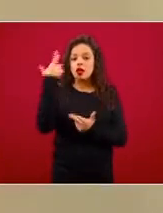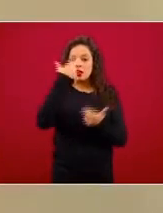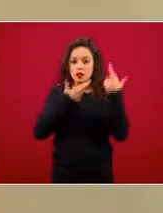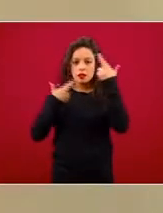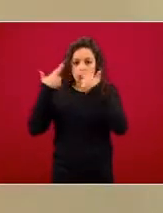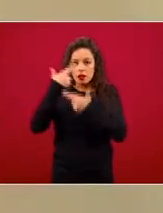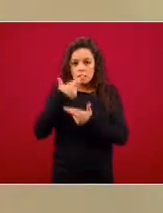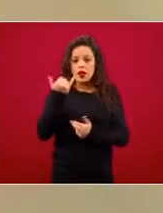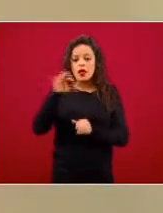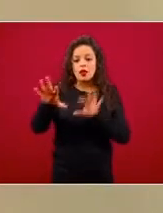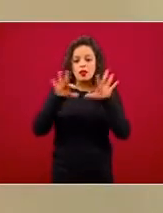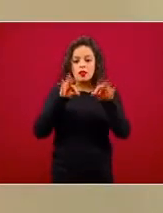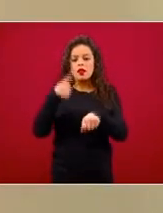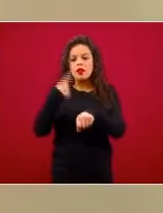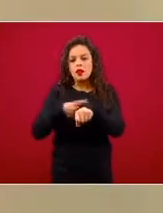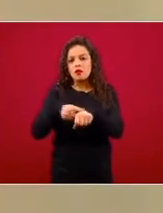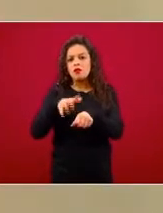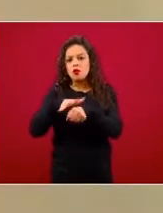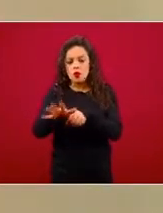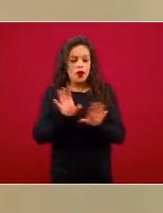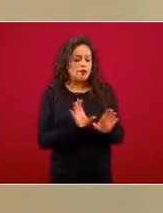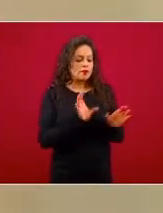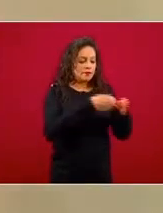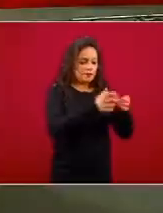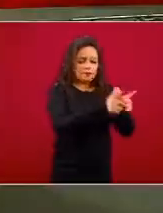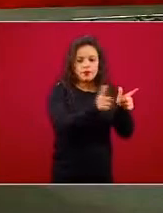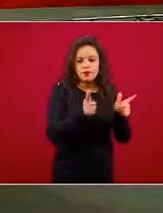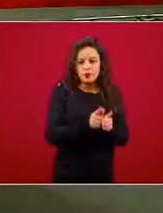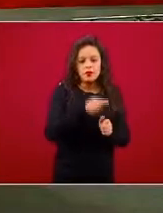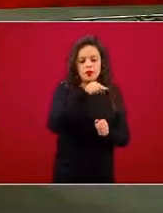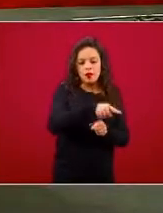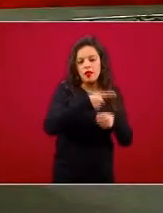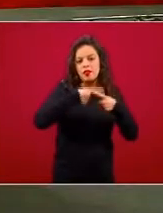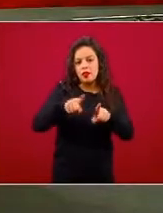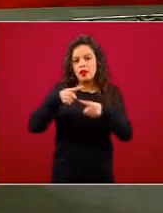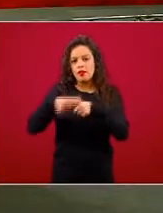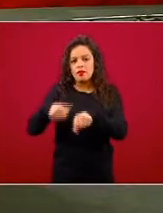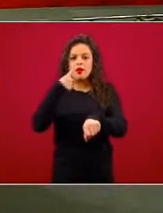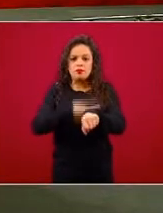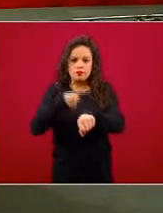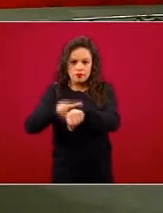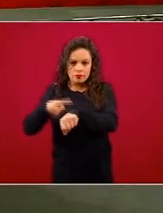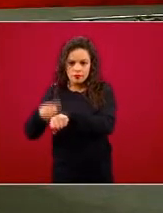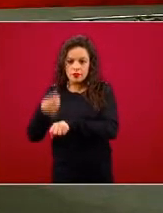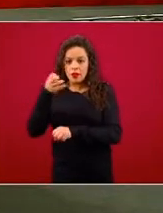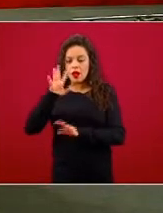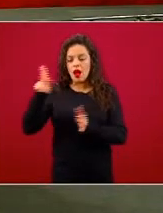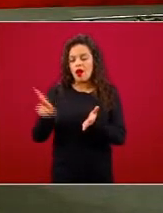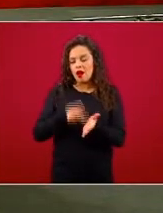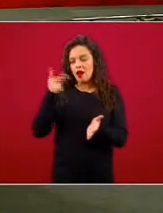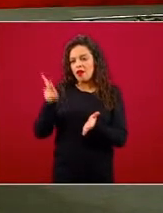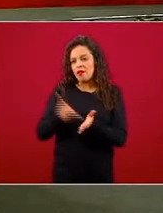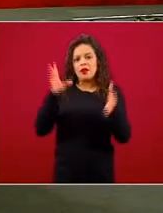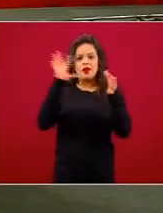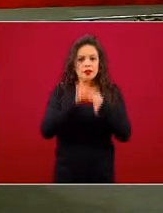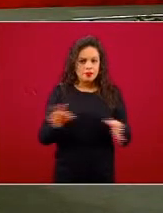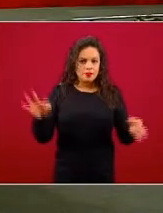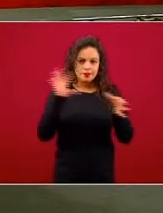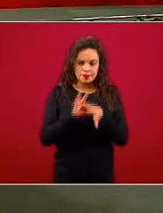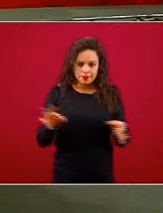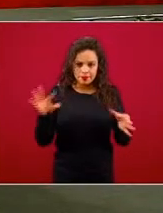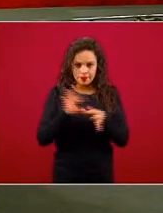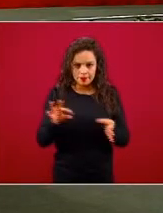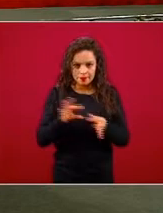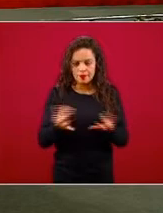our final decision on their cause of death. So please do not worry. Should there be any